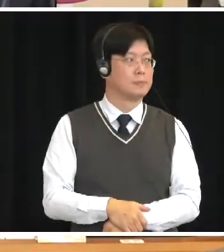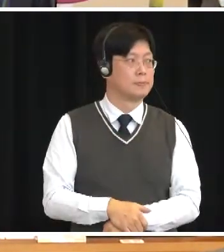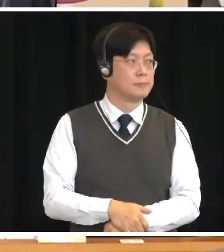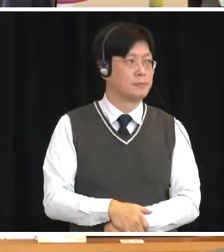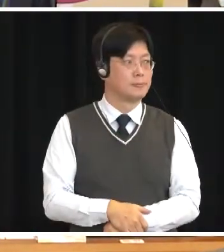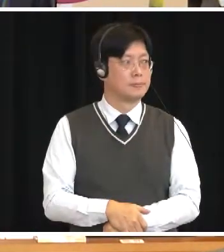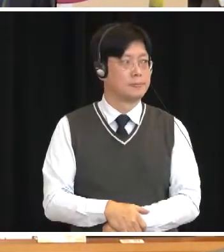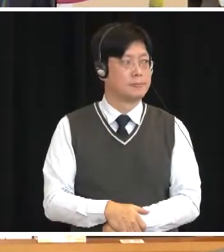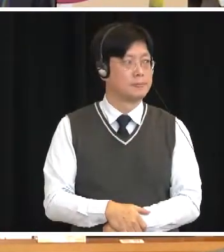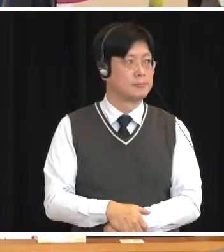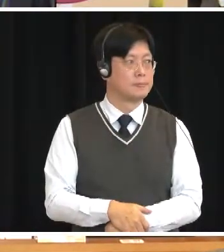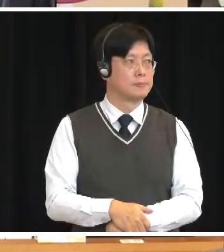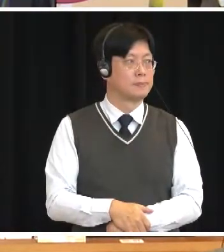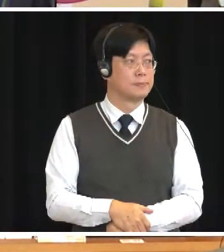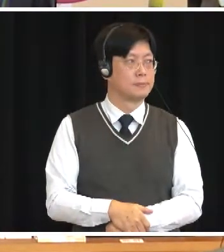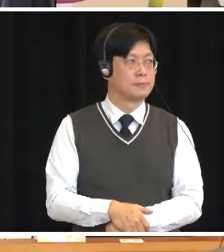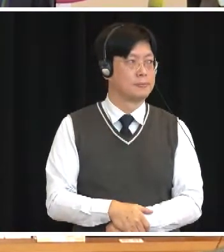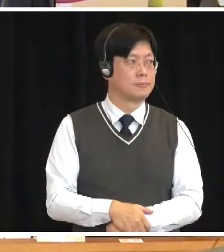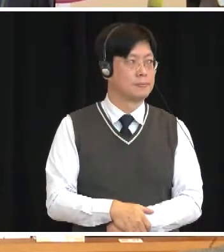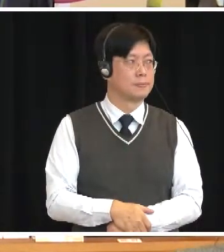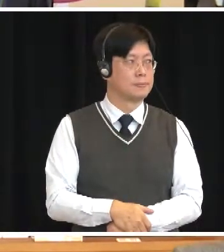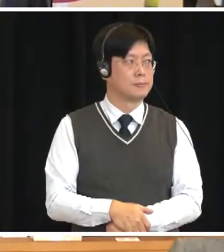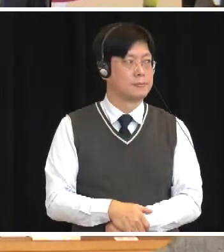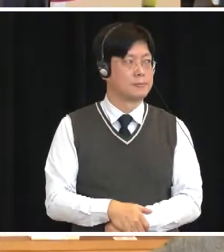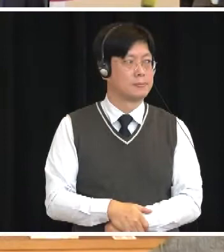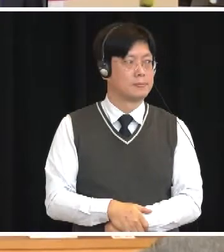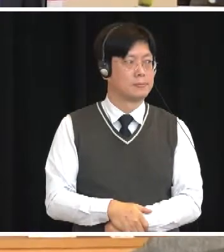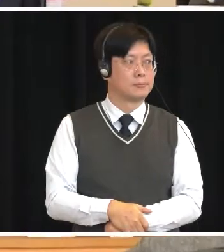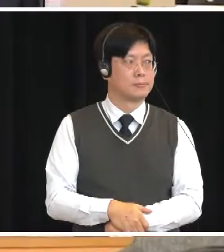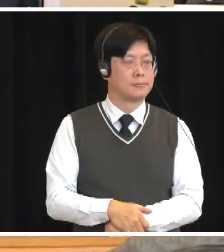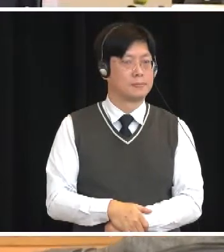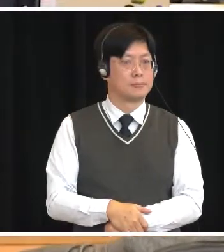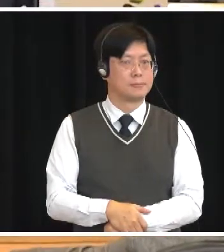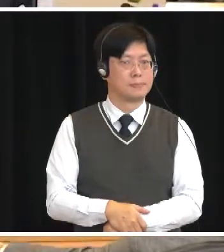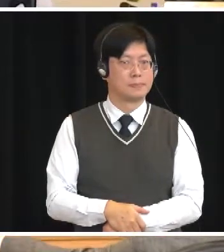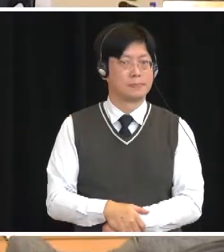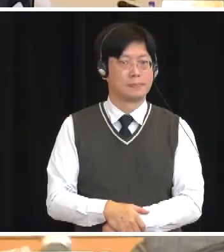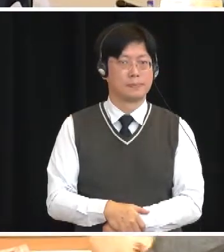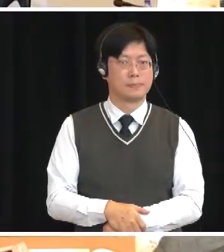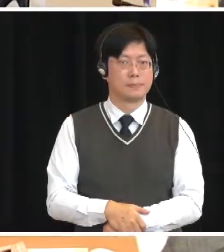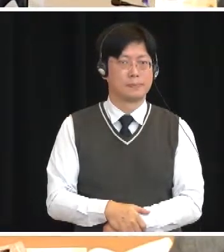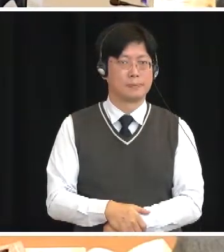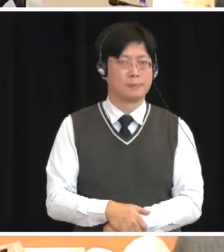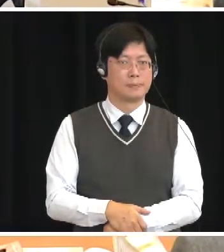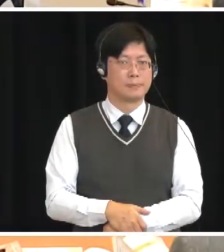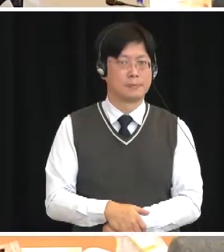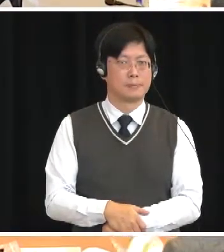please.